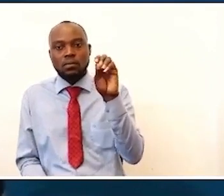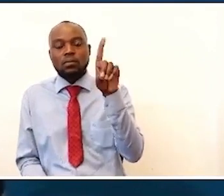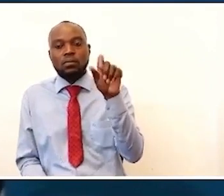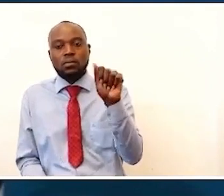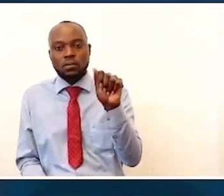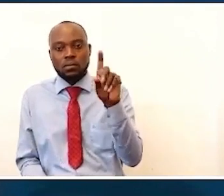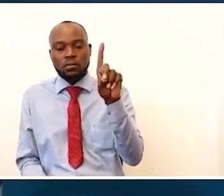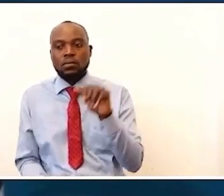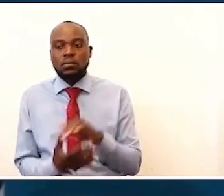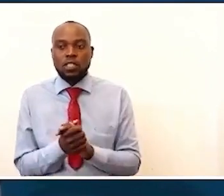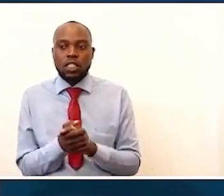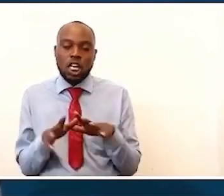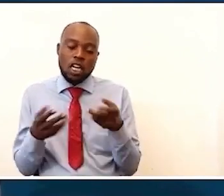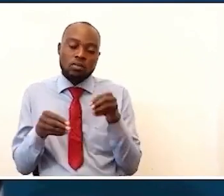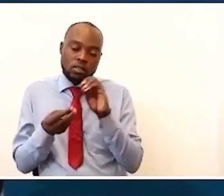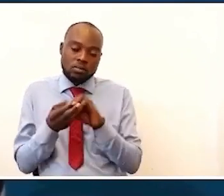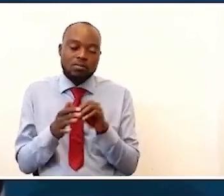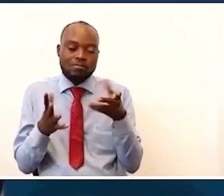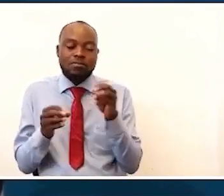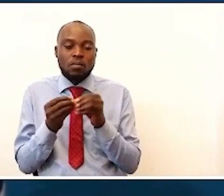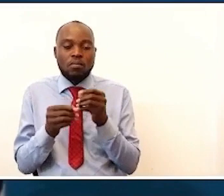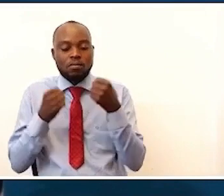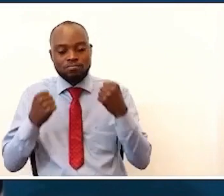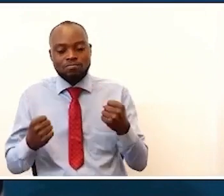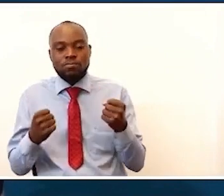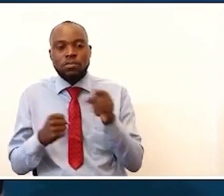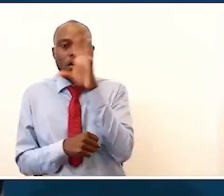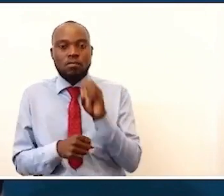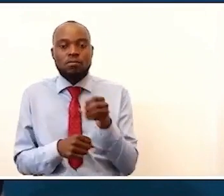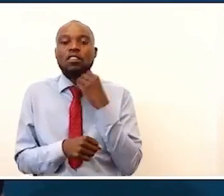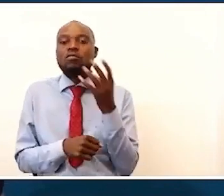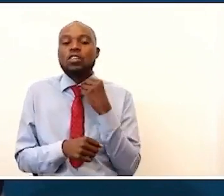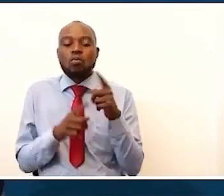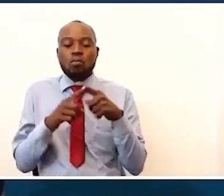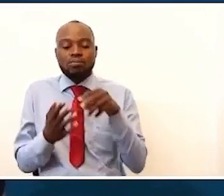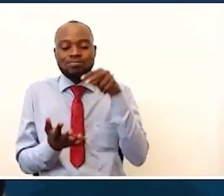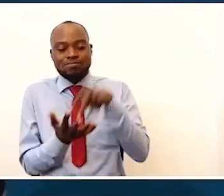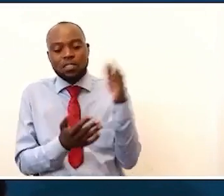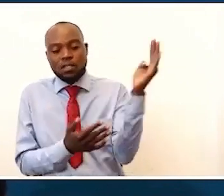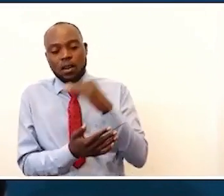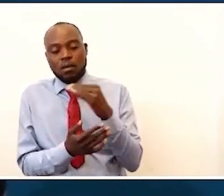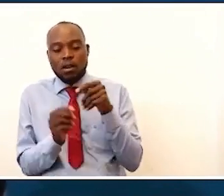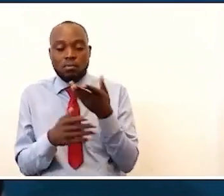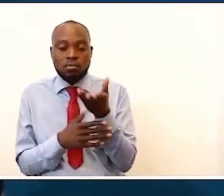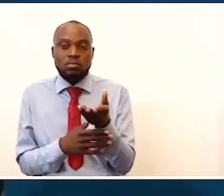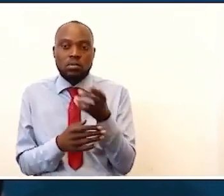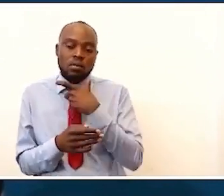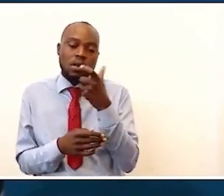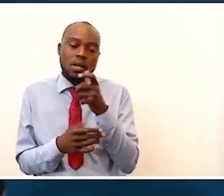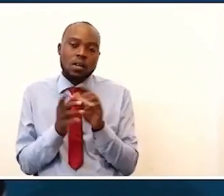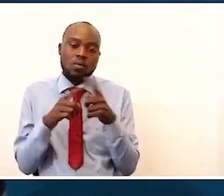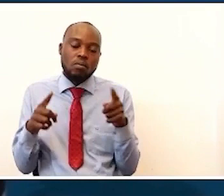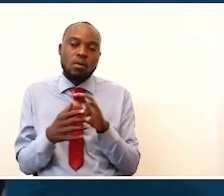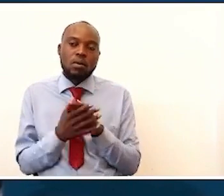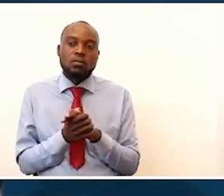on how we can contribute to strengthening this African voice and African position when it comes to debt issues, and also when